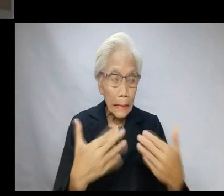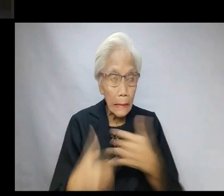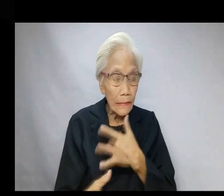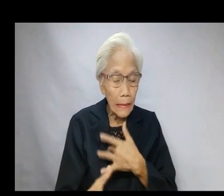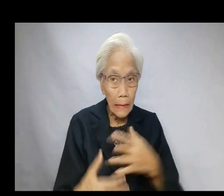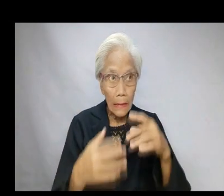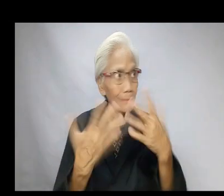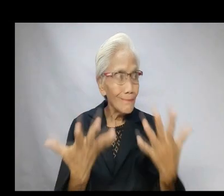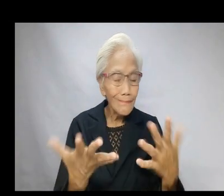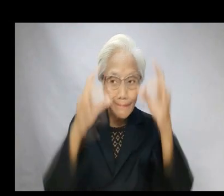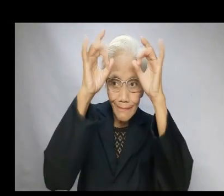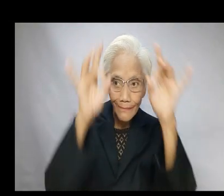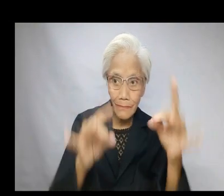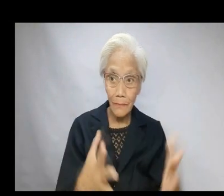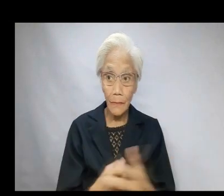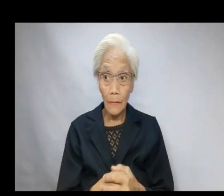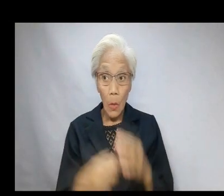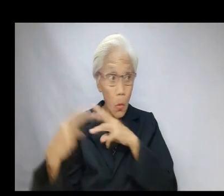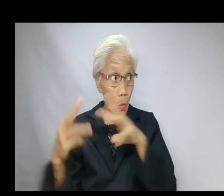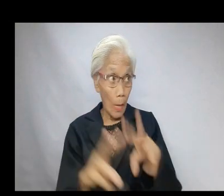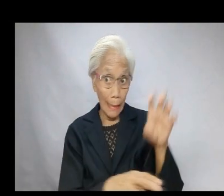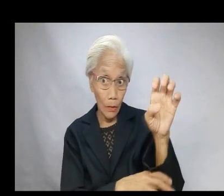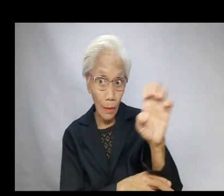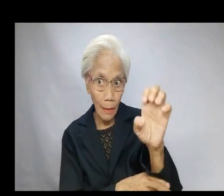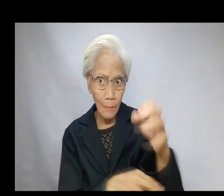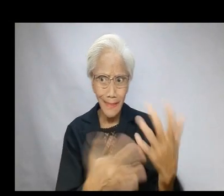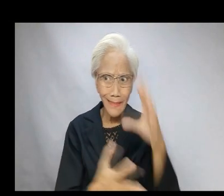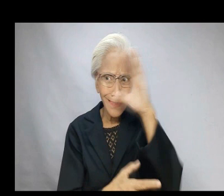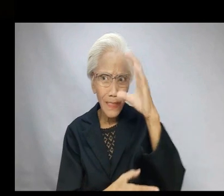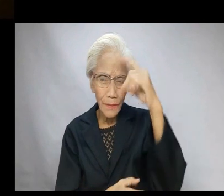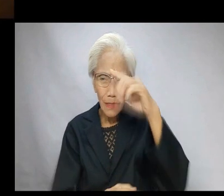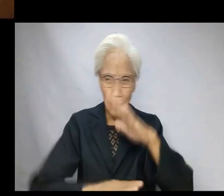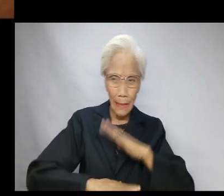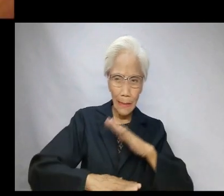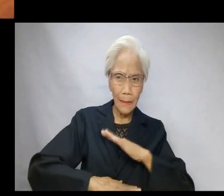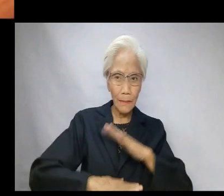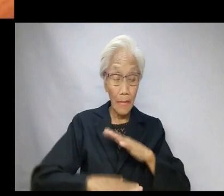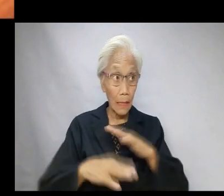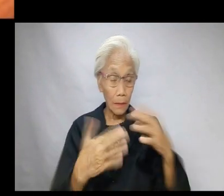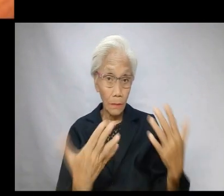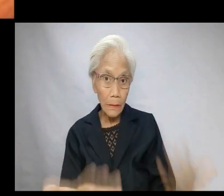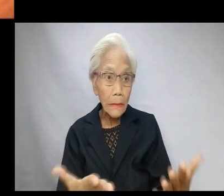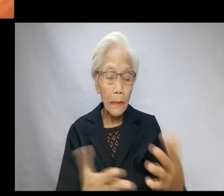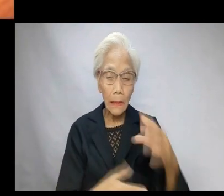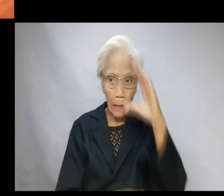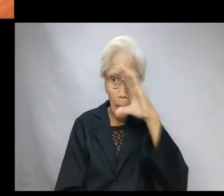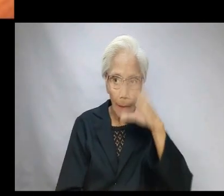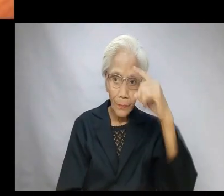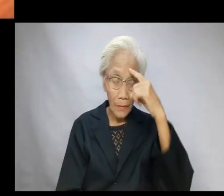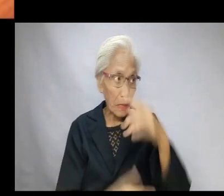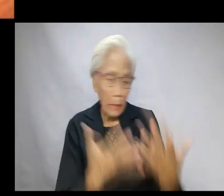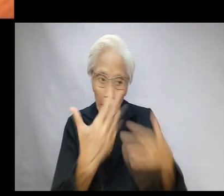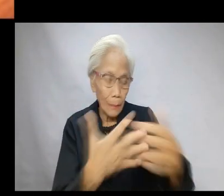uncertainty. While eudipsia is harmless thirst for these aforementioned needs, where we choose to look for their satisfaction